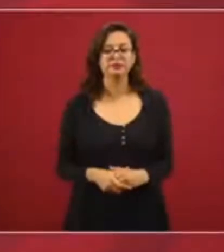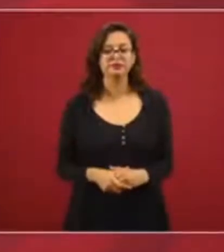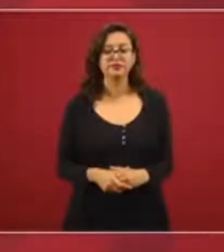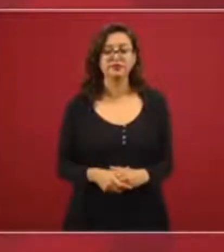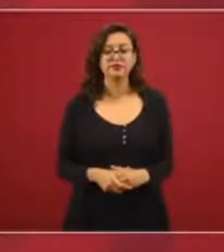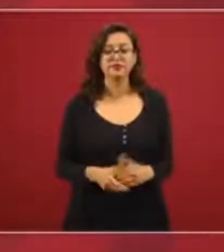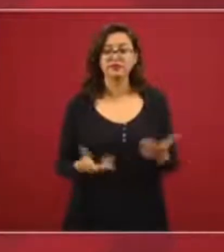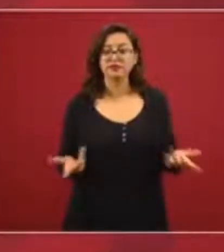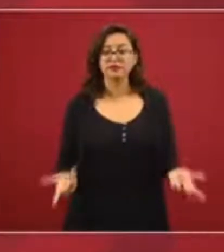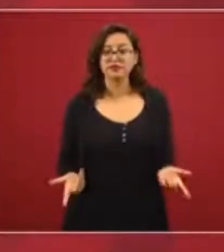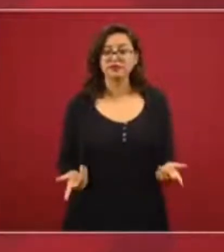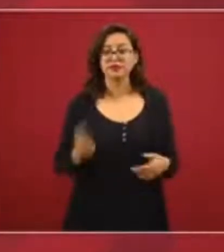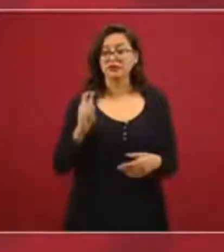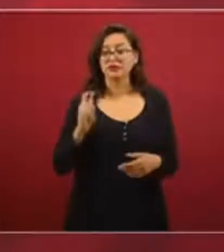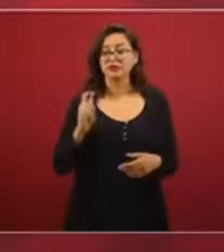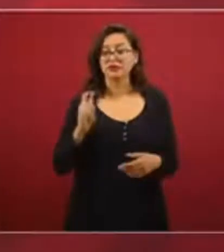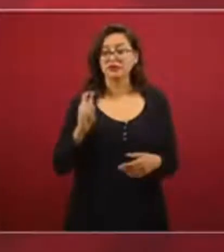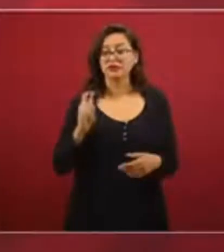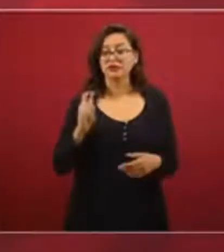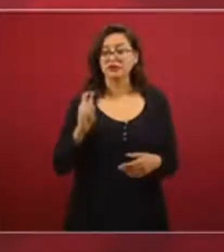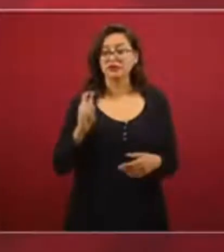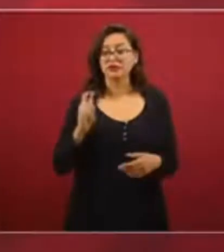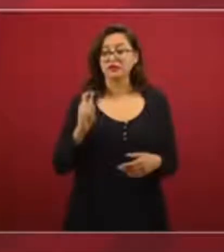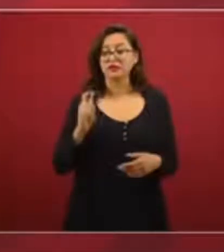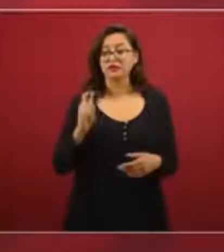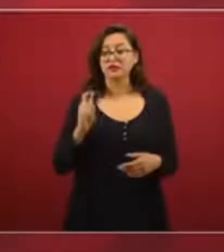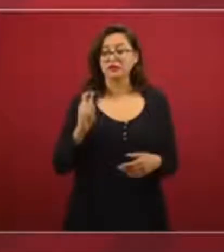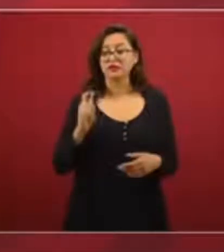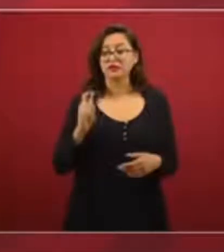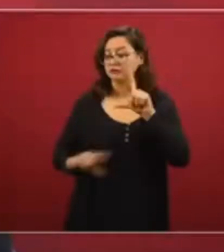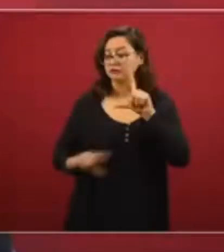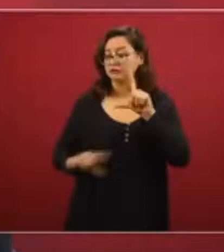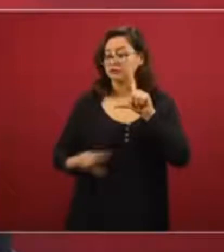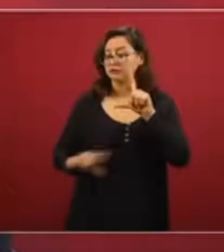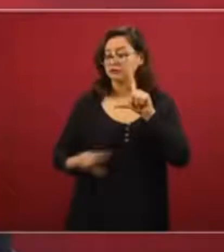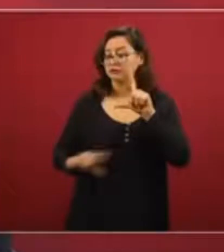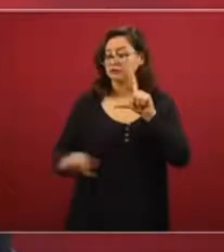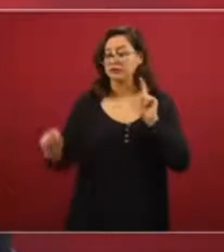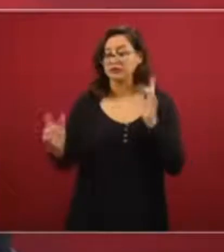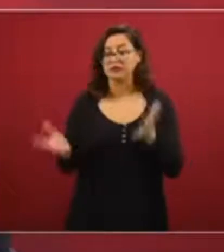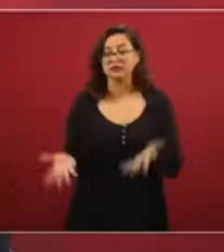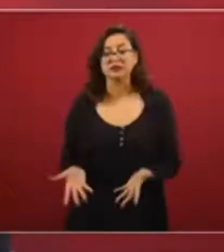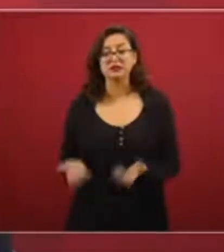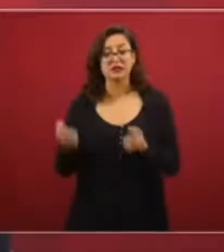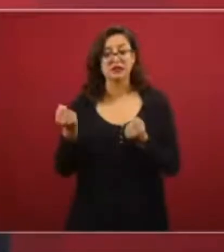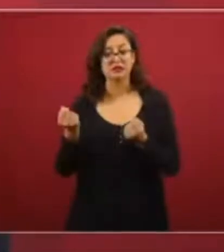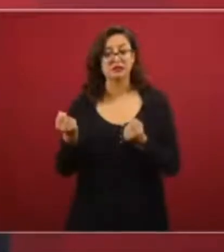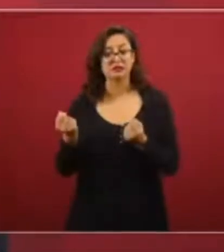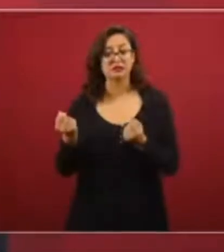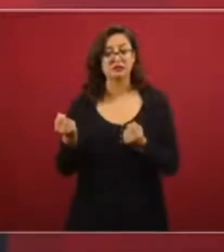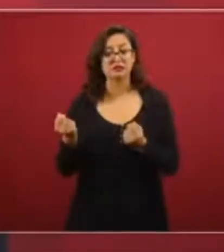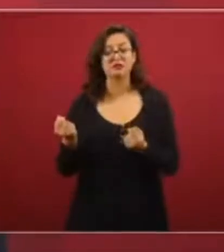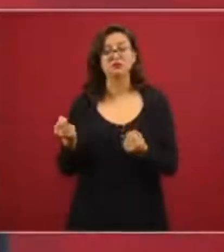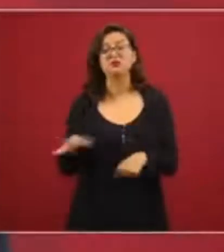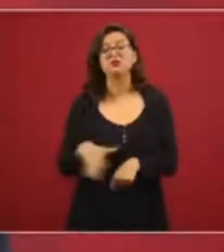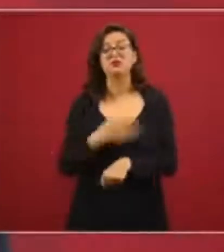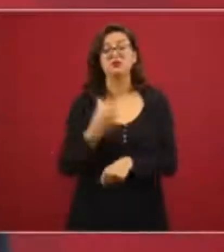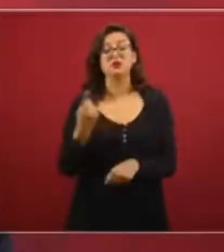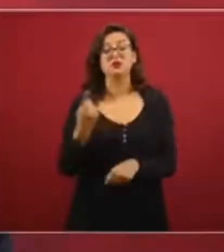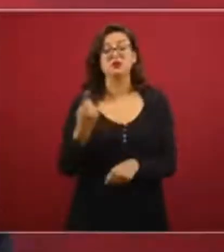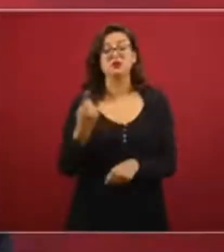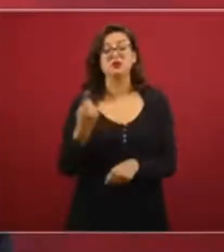Es el renacimiento de México, It would be a rebirth porque nada ha dañado más a